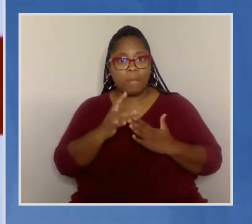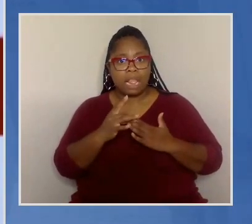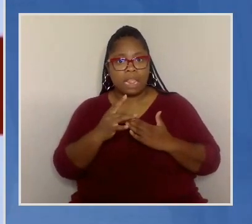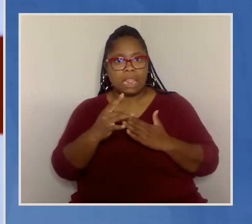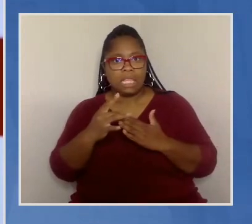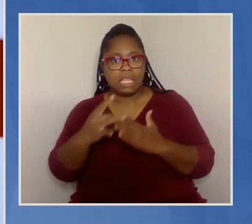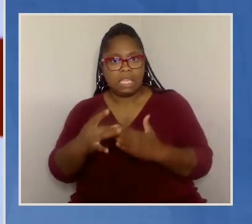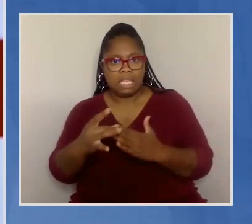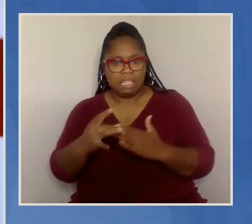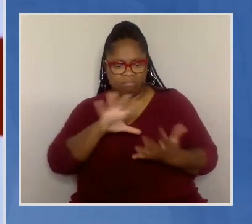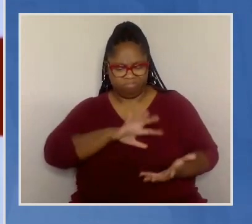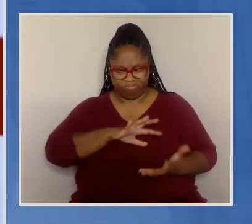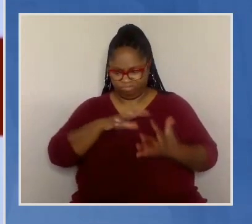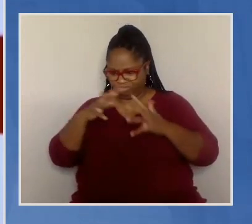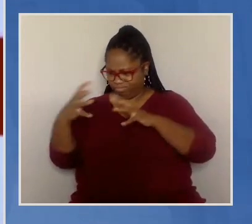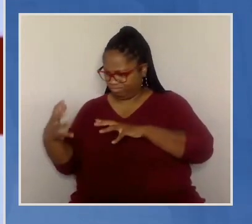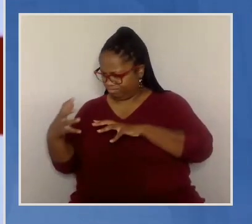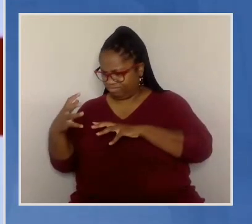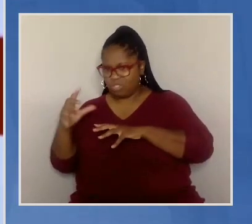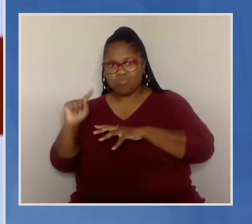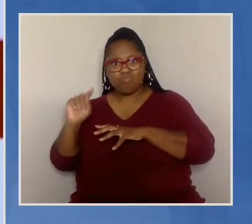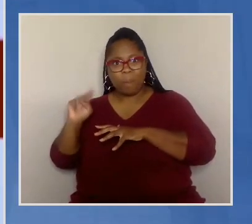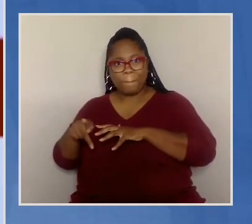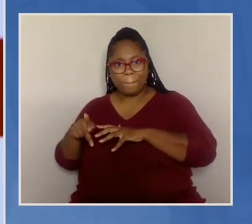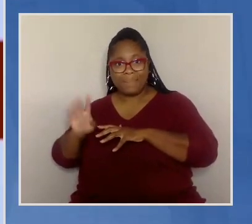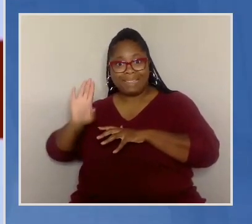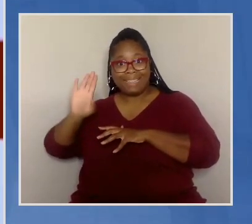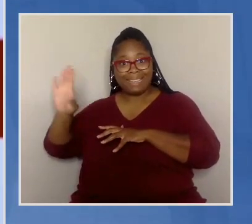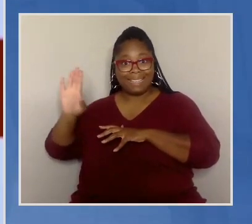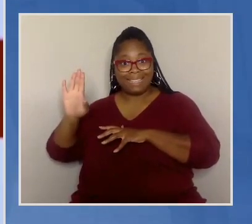Trump's chaotic America.